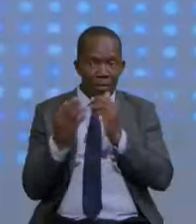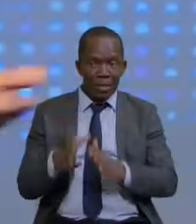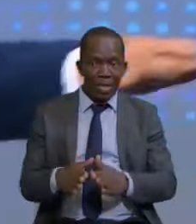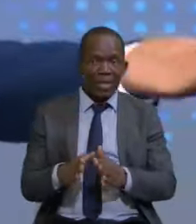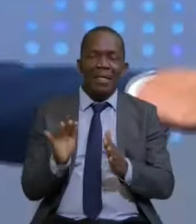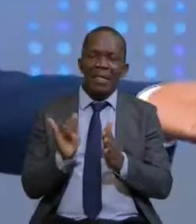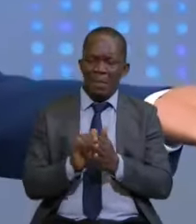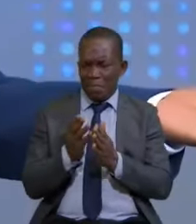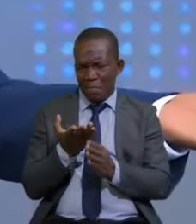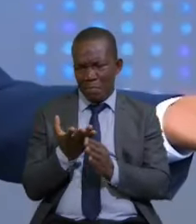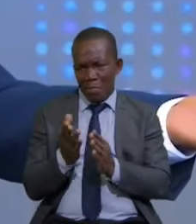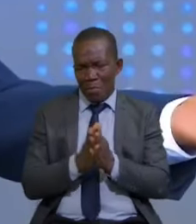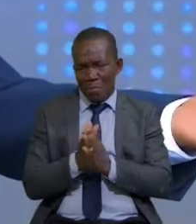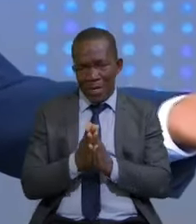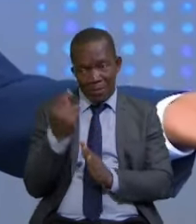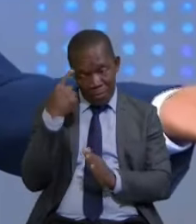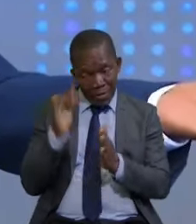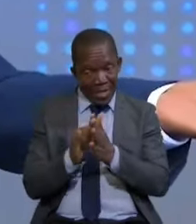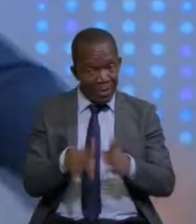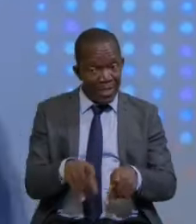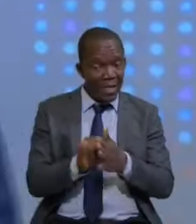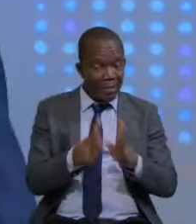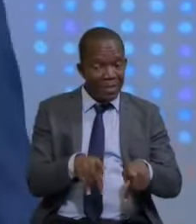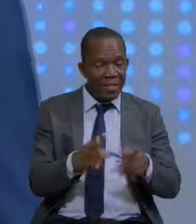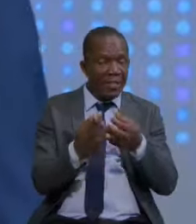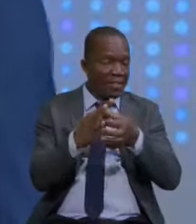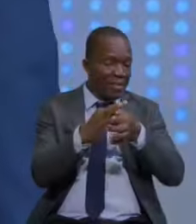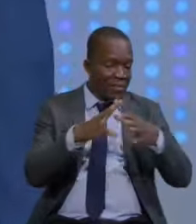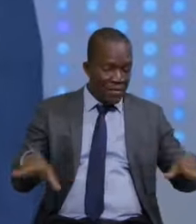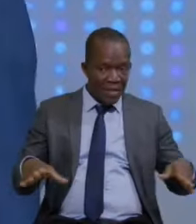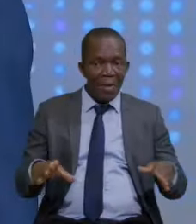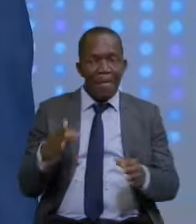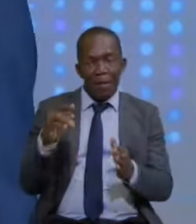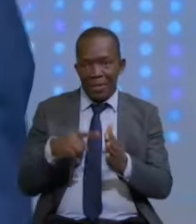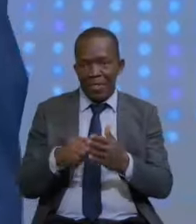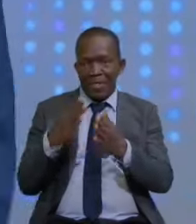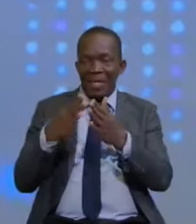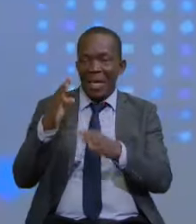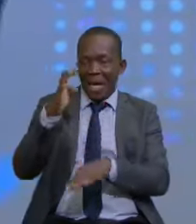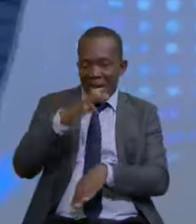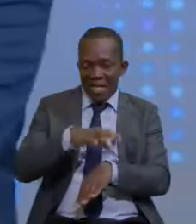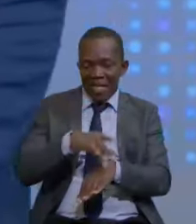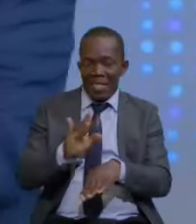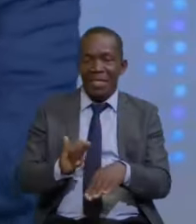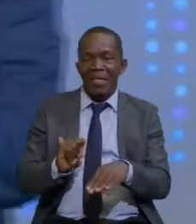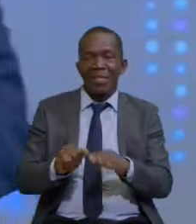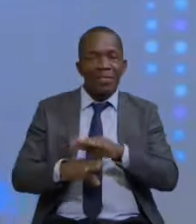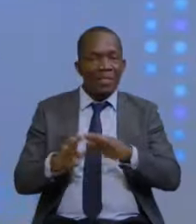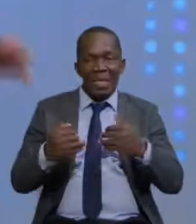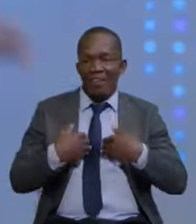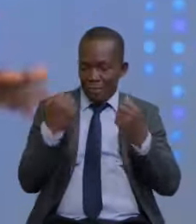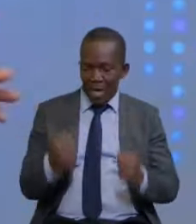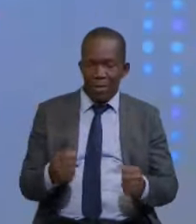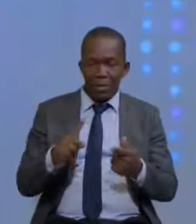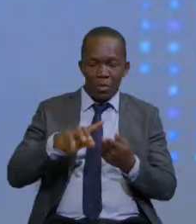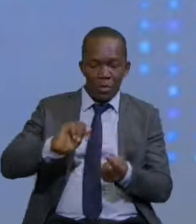the advocate on earth does not have the power to transform life. Therefore, those people that they